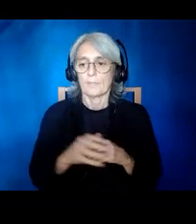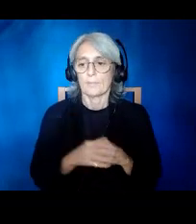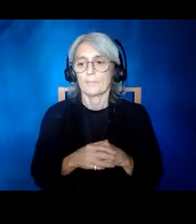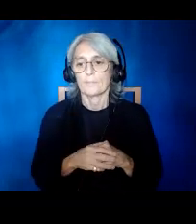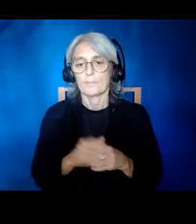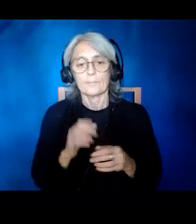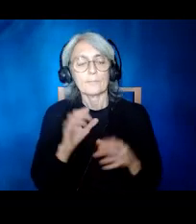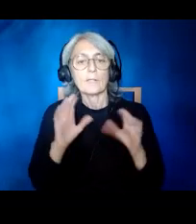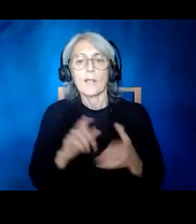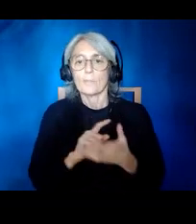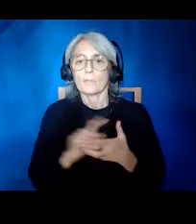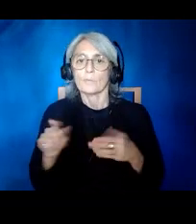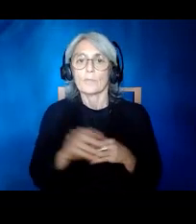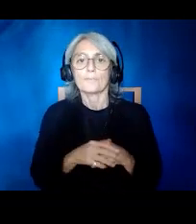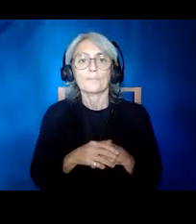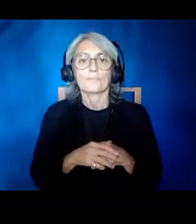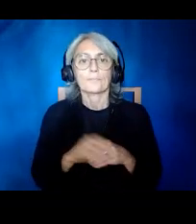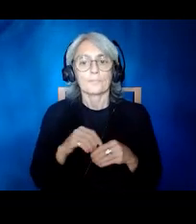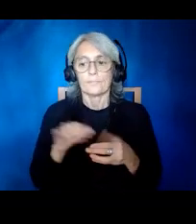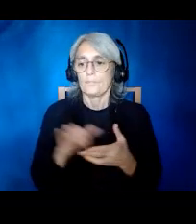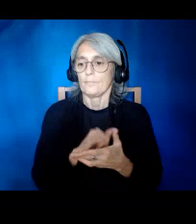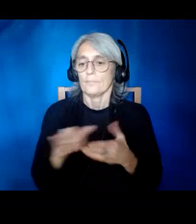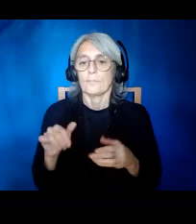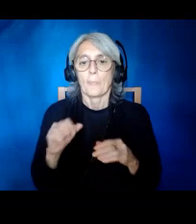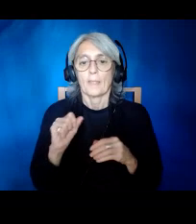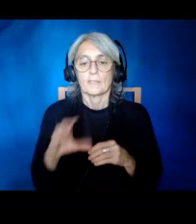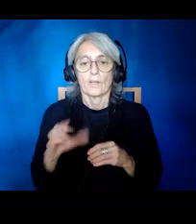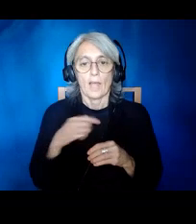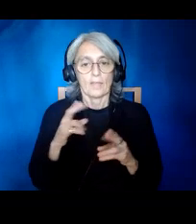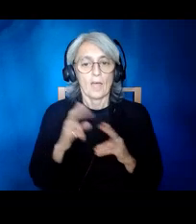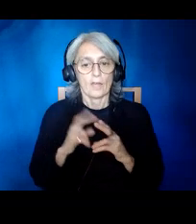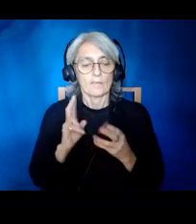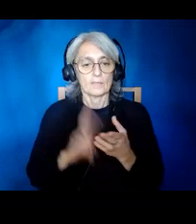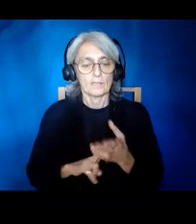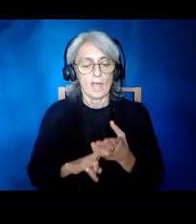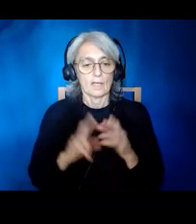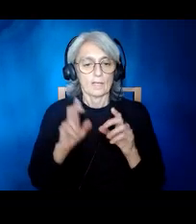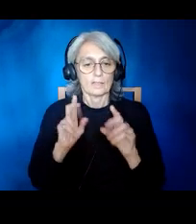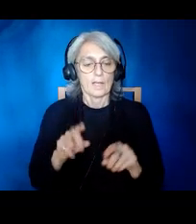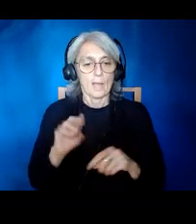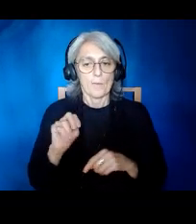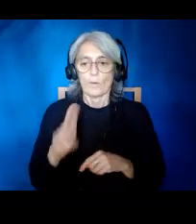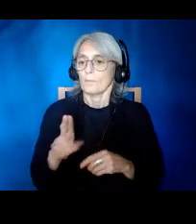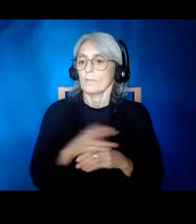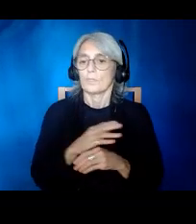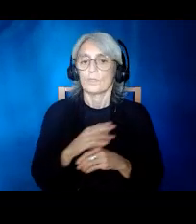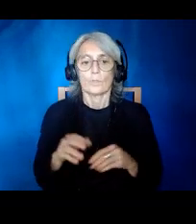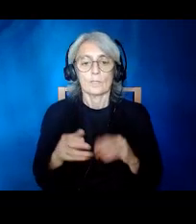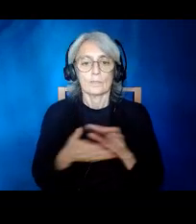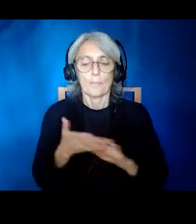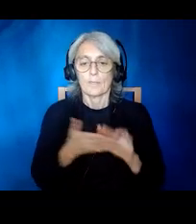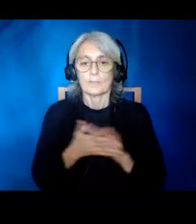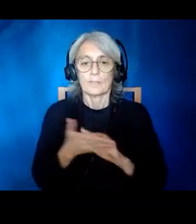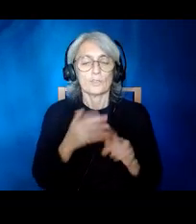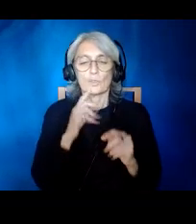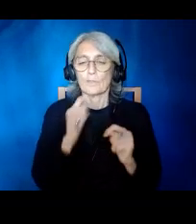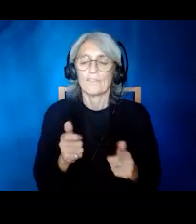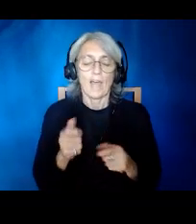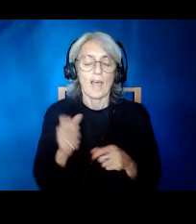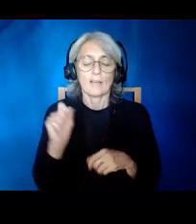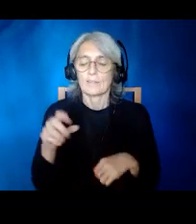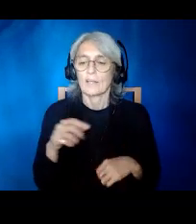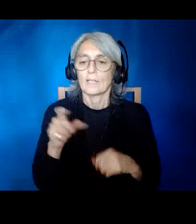also while in New York, the Secretary had the honor of attending the signing of an MOU between Autodesk's Chief Marketing Officer, Dara Tresetter, one